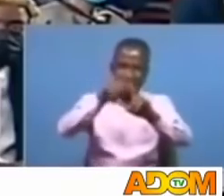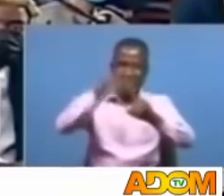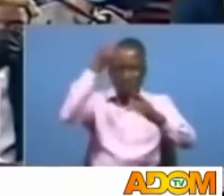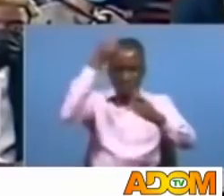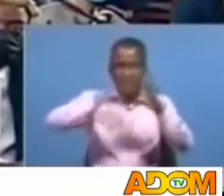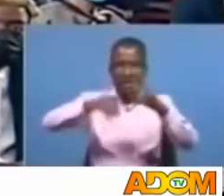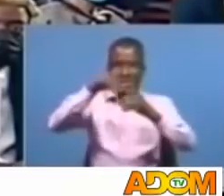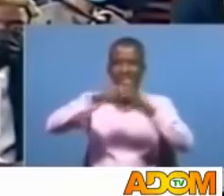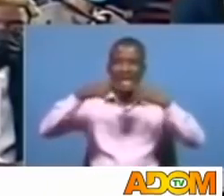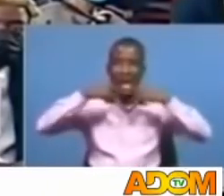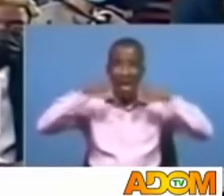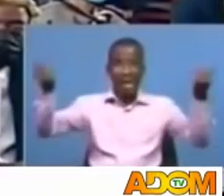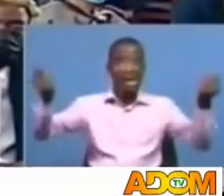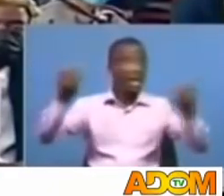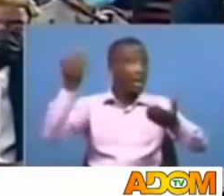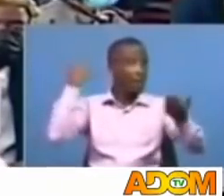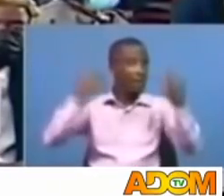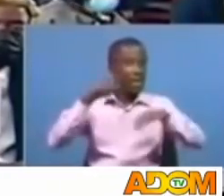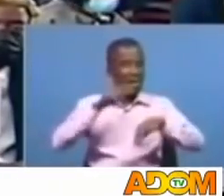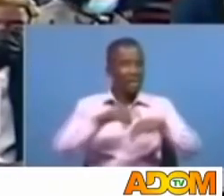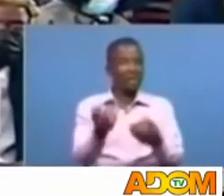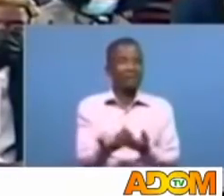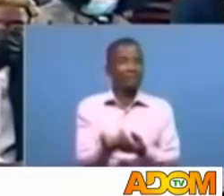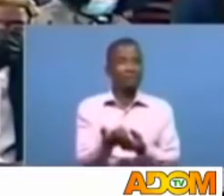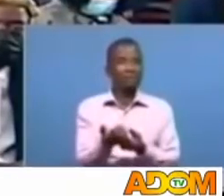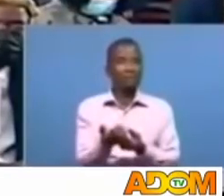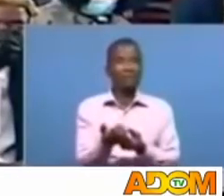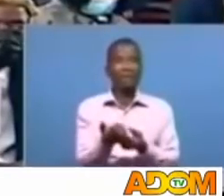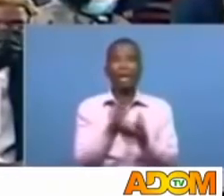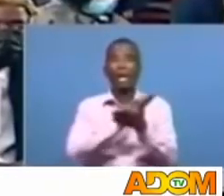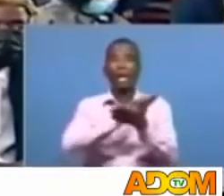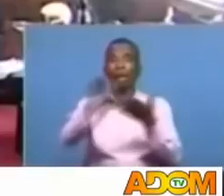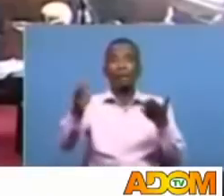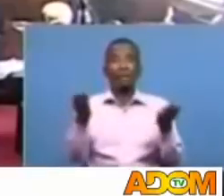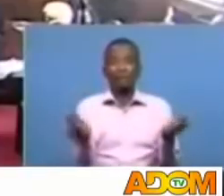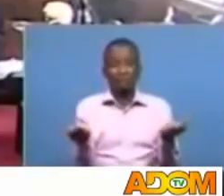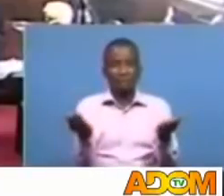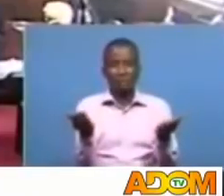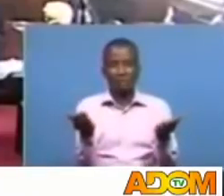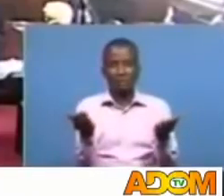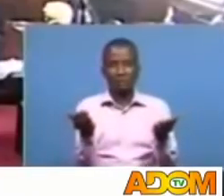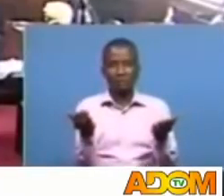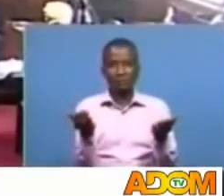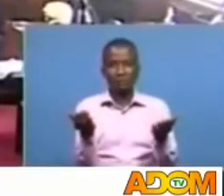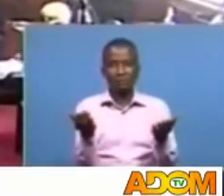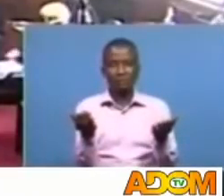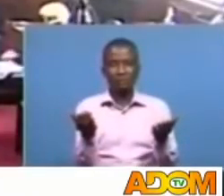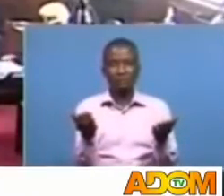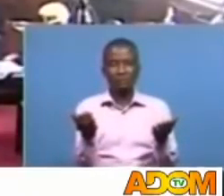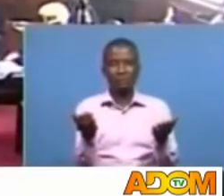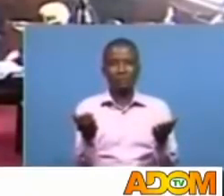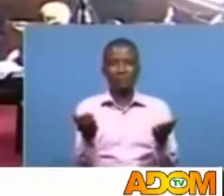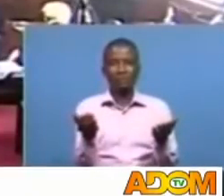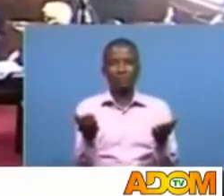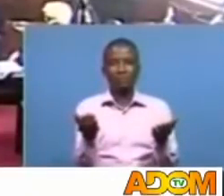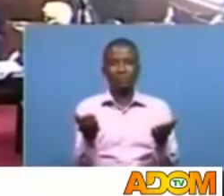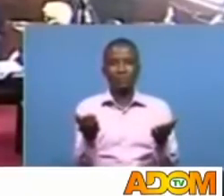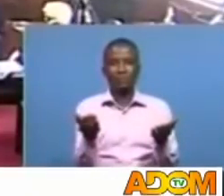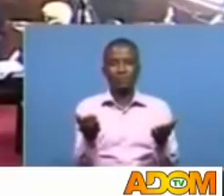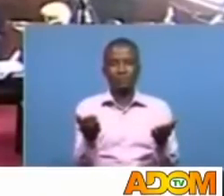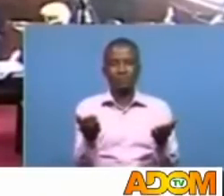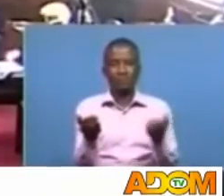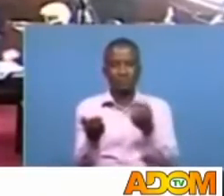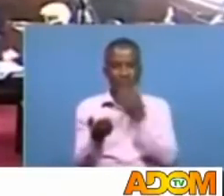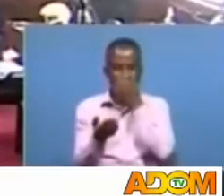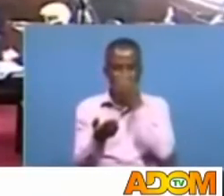in the ruling. The terms of the ruling are clear. So it was not a matter of the court preferring a subsidiary